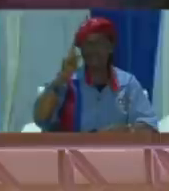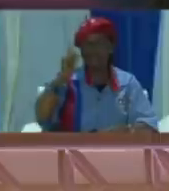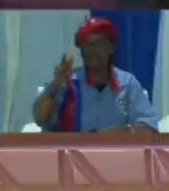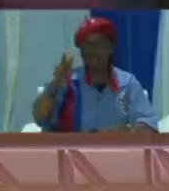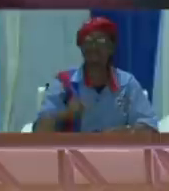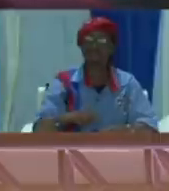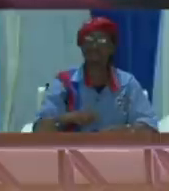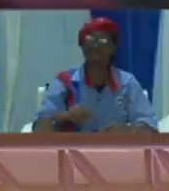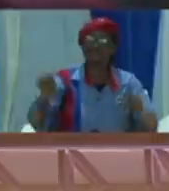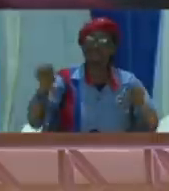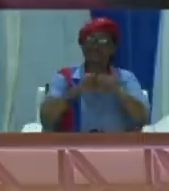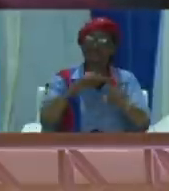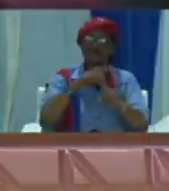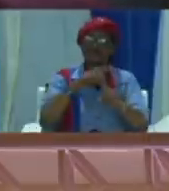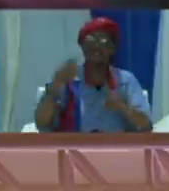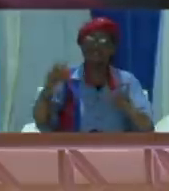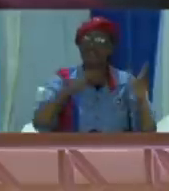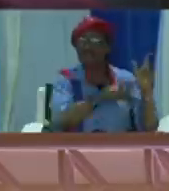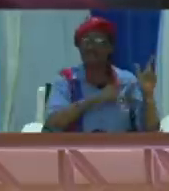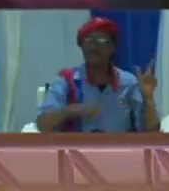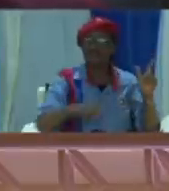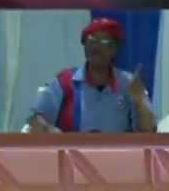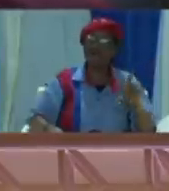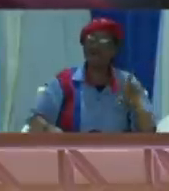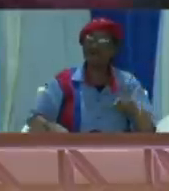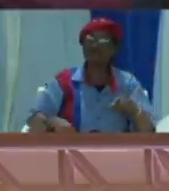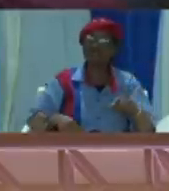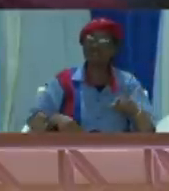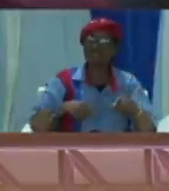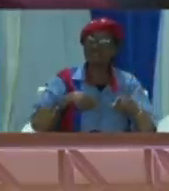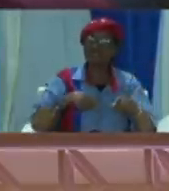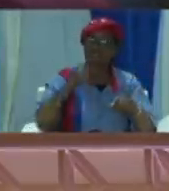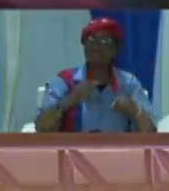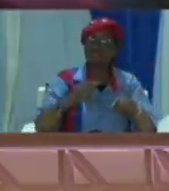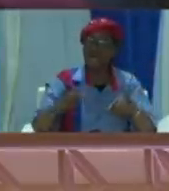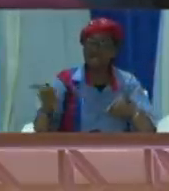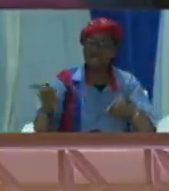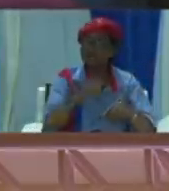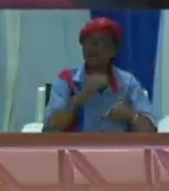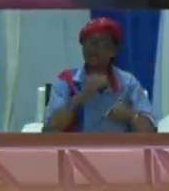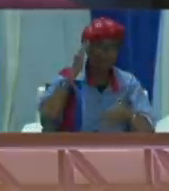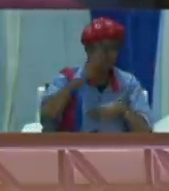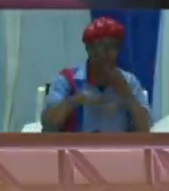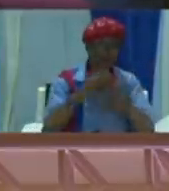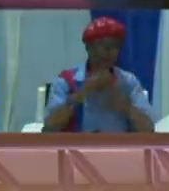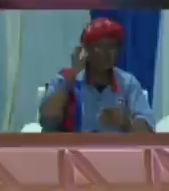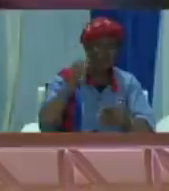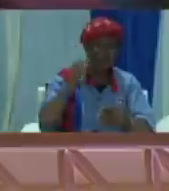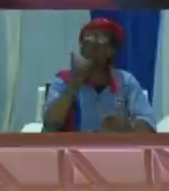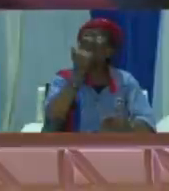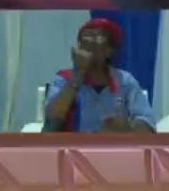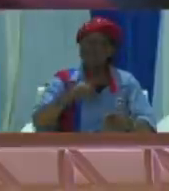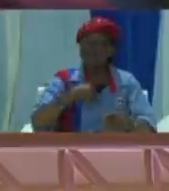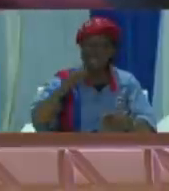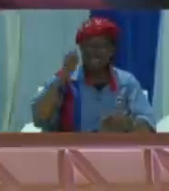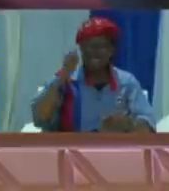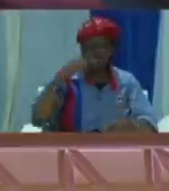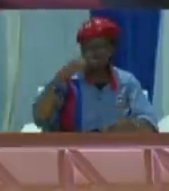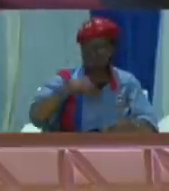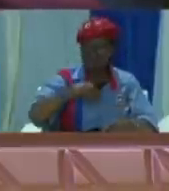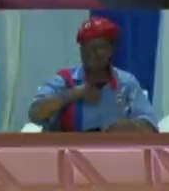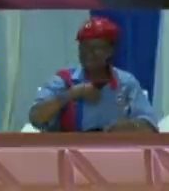said somebody that you are all going to be offended him, he said, me, don't you know?